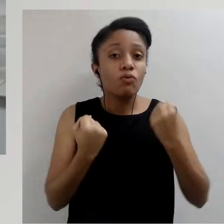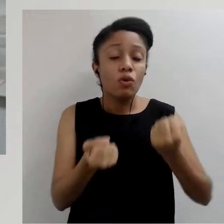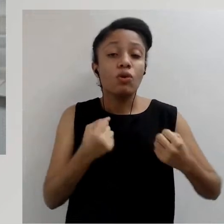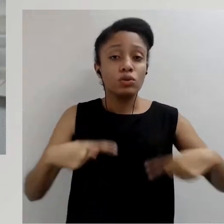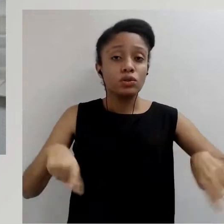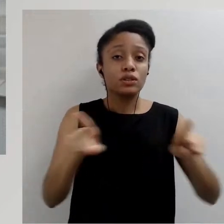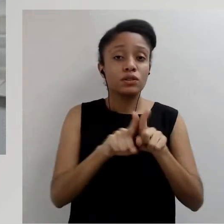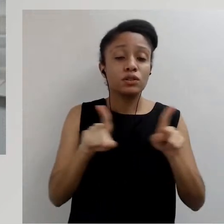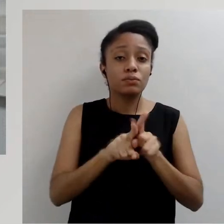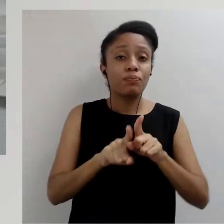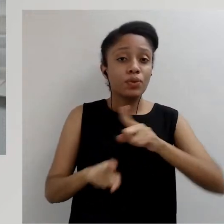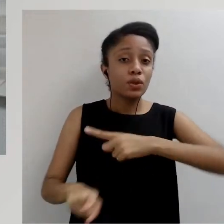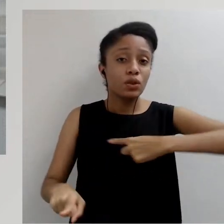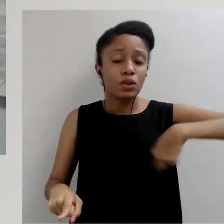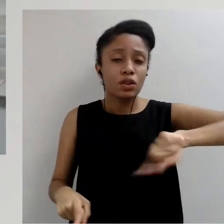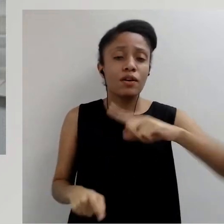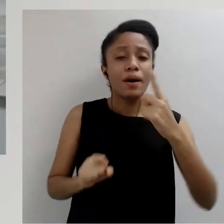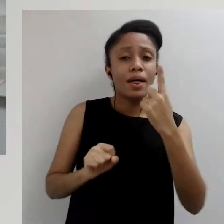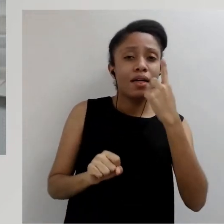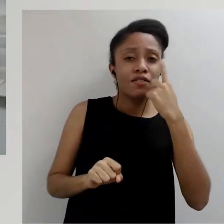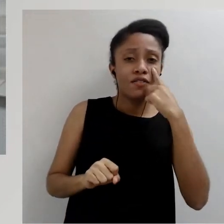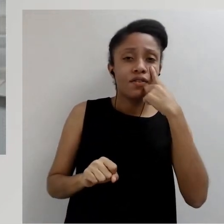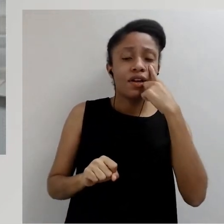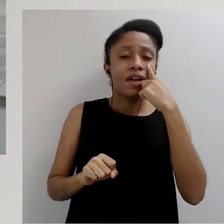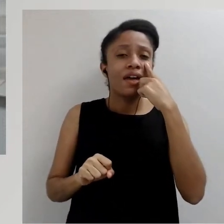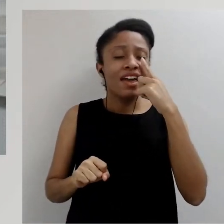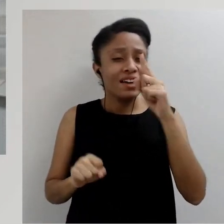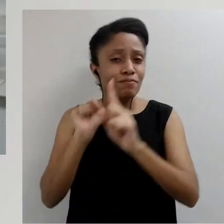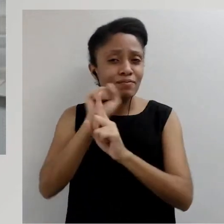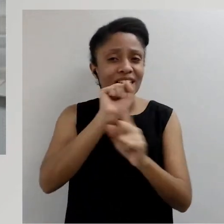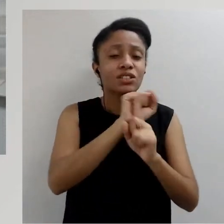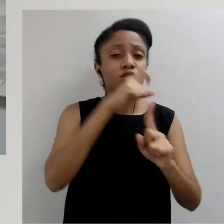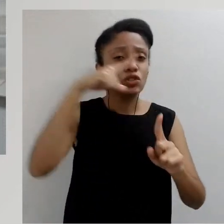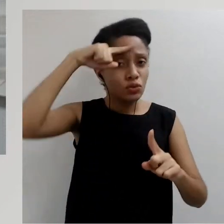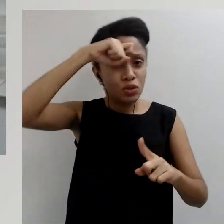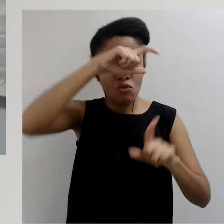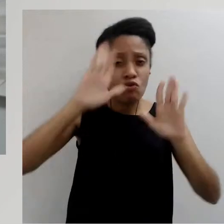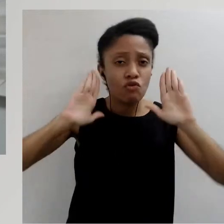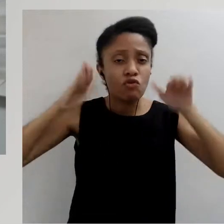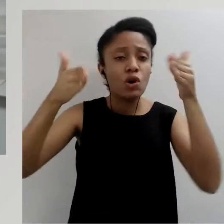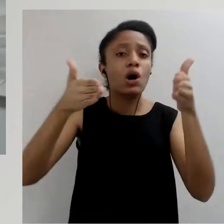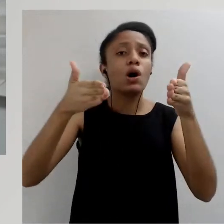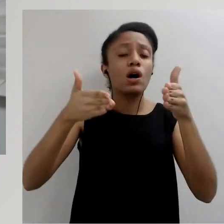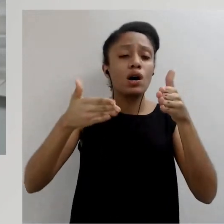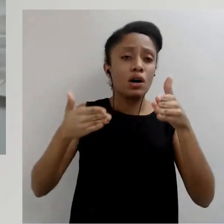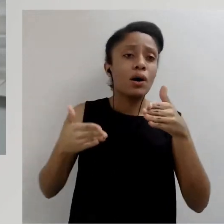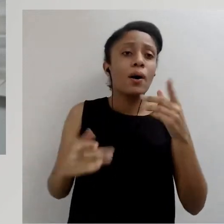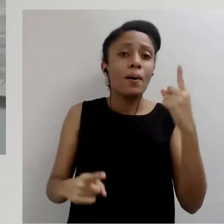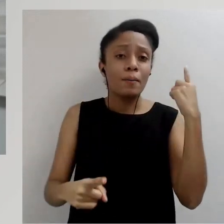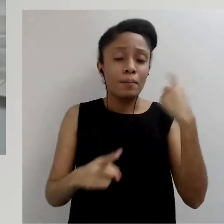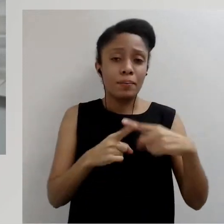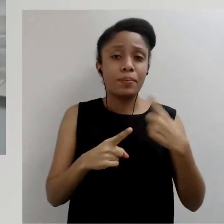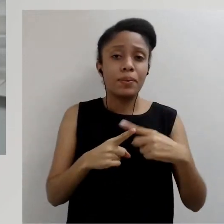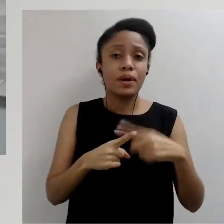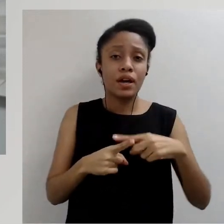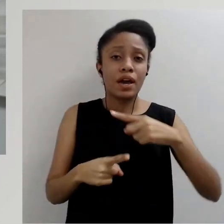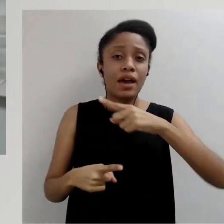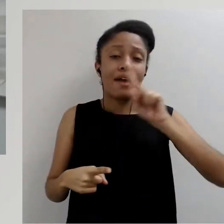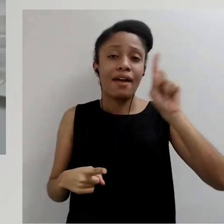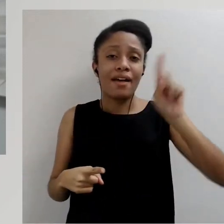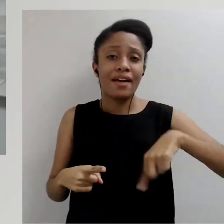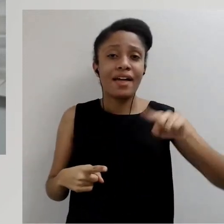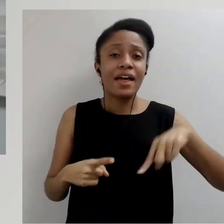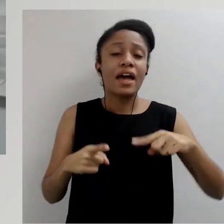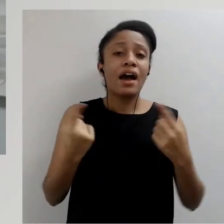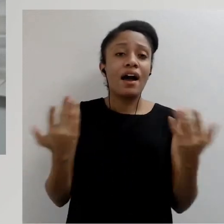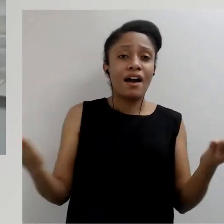deal with the market difficulty because the market is still resisting, but we are focused and we have to